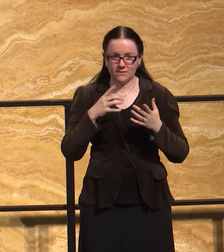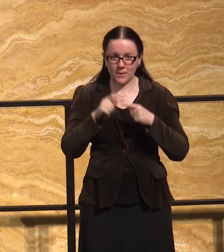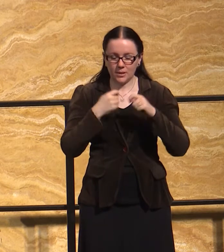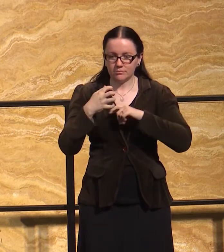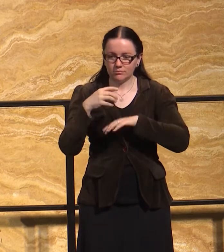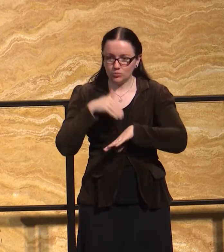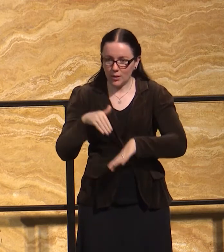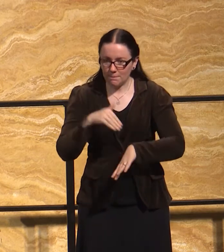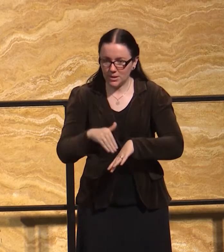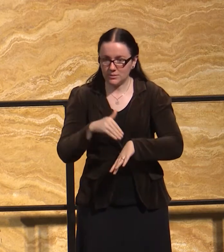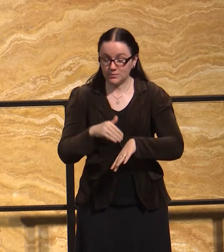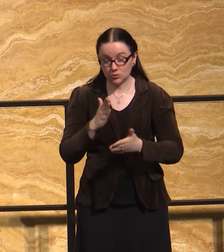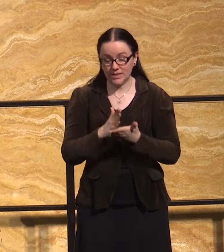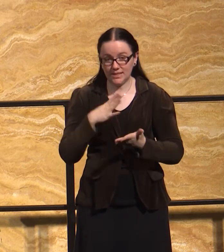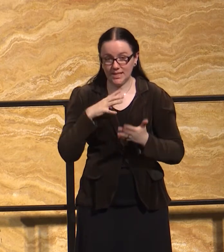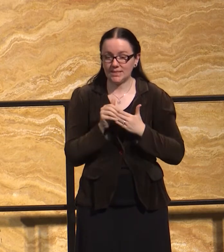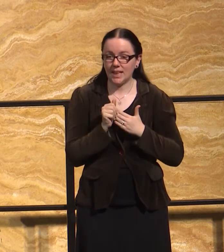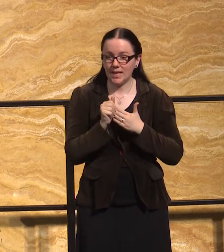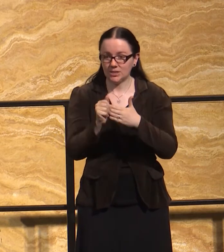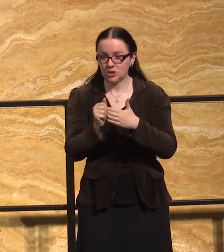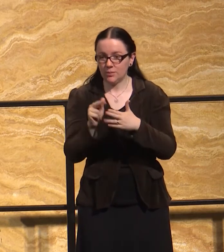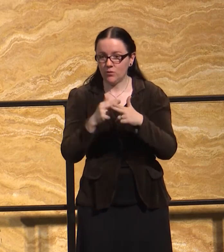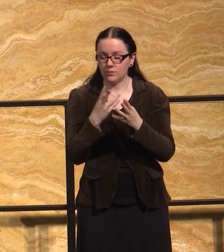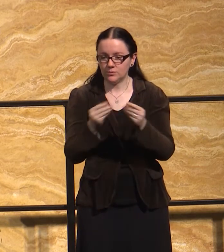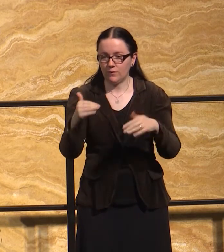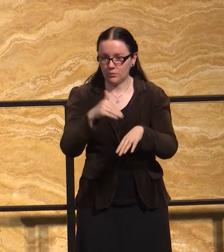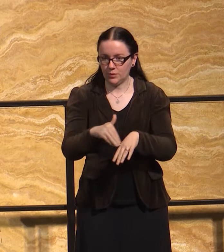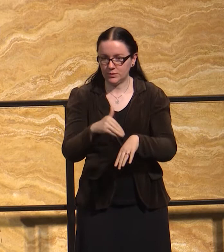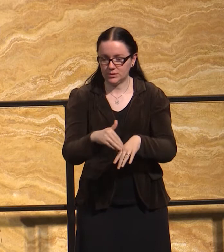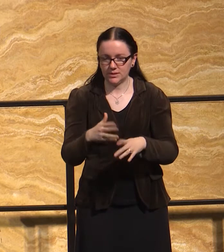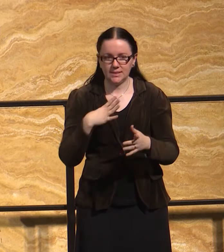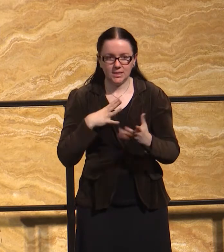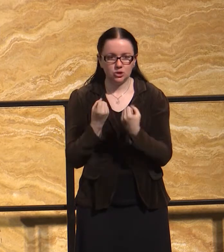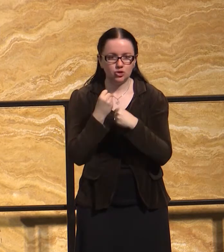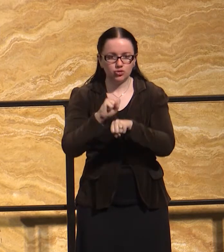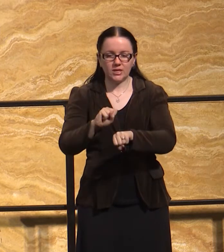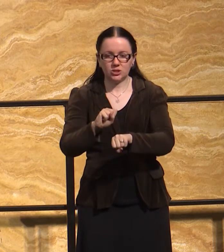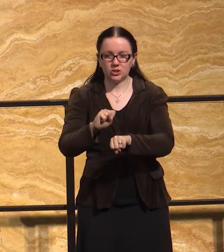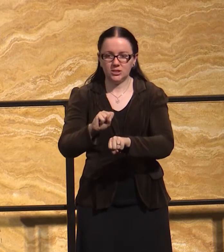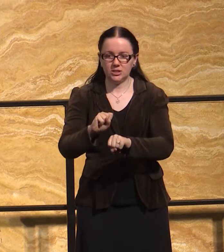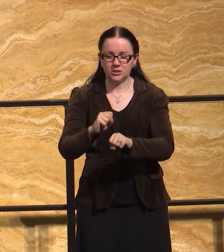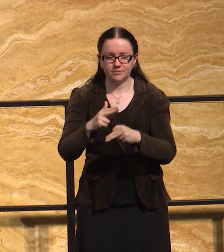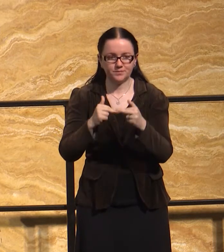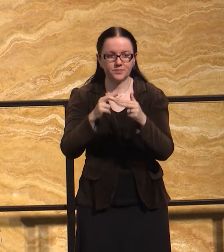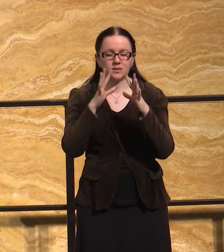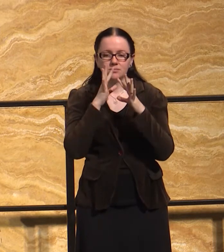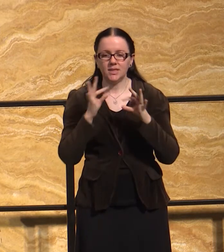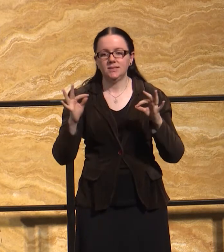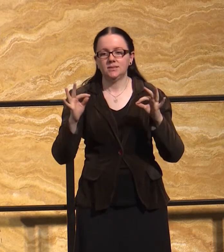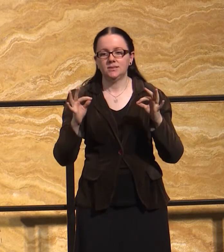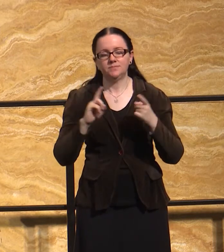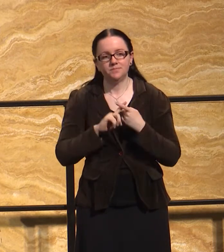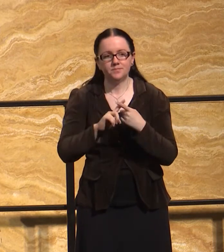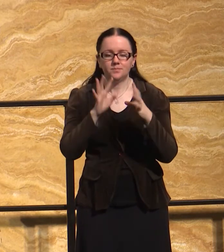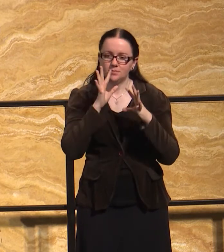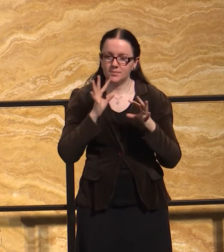need exceptional leadership skills, exceptional strategies for mediating, for peace building, for maintaining peace,